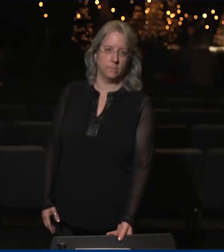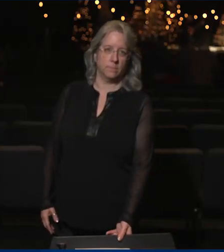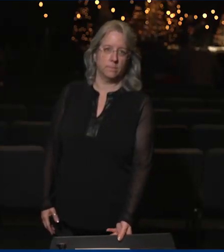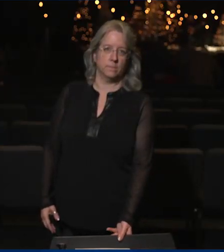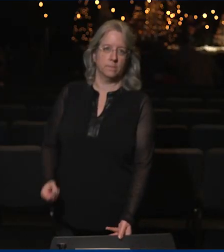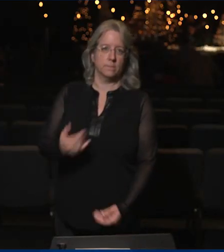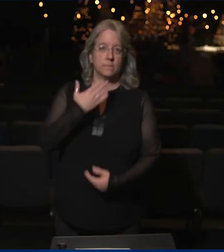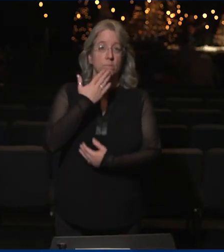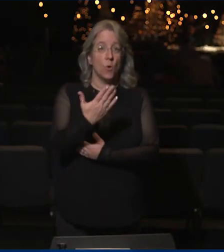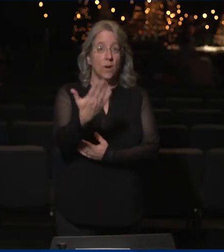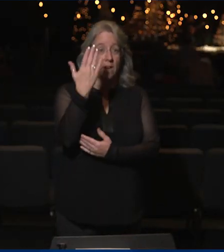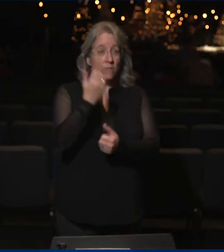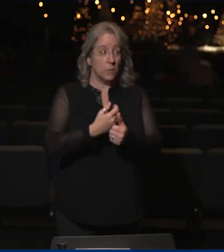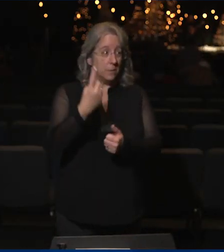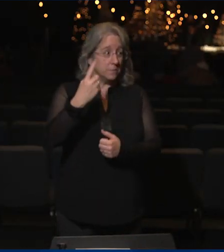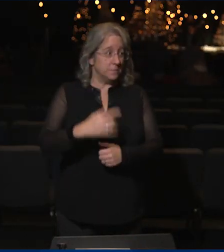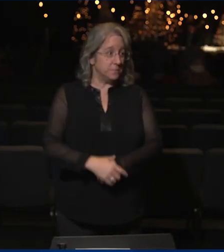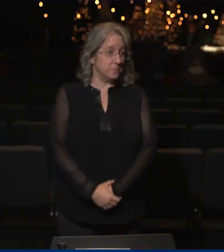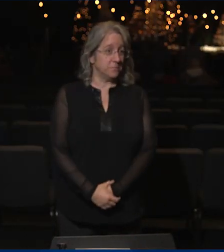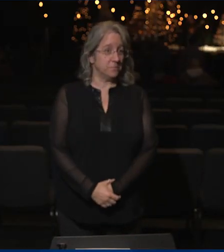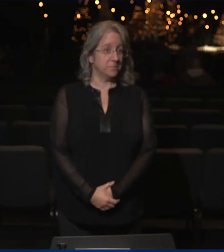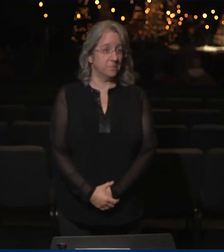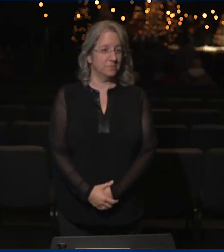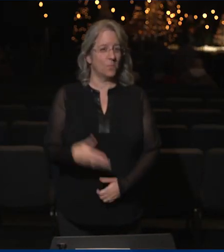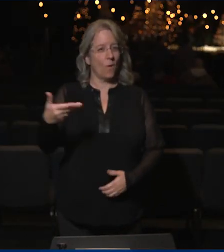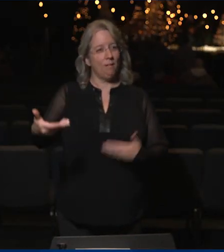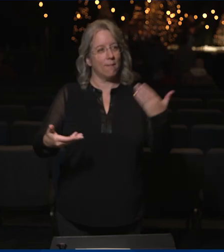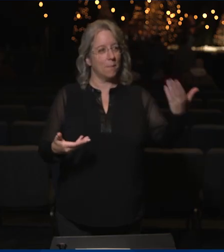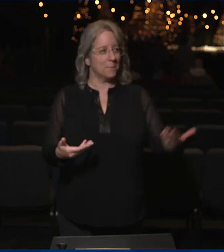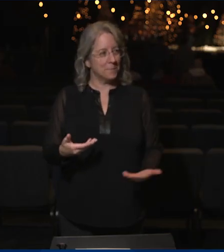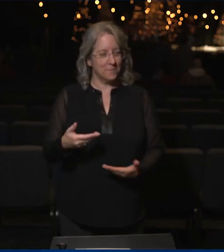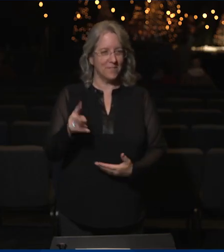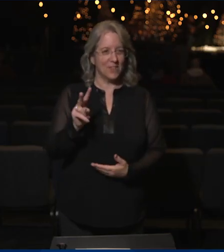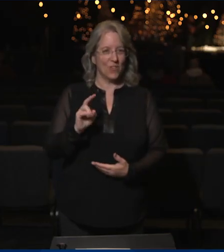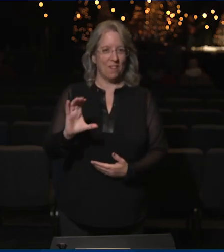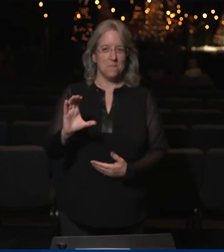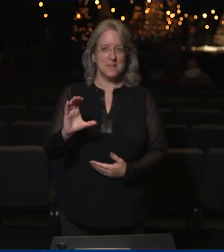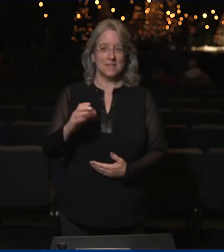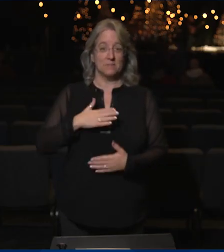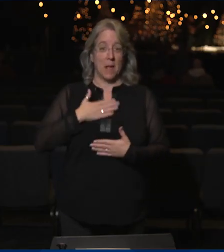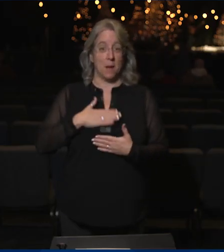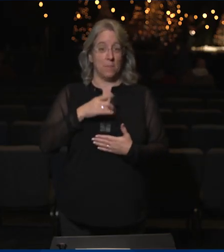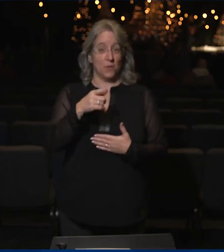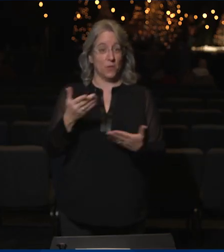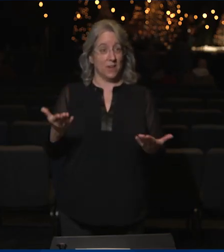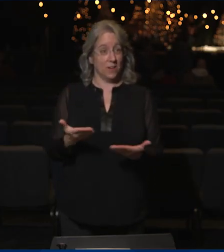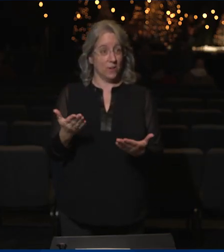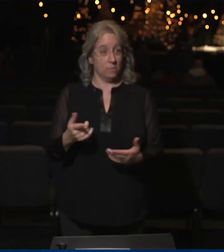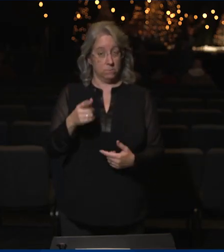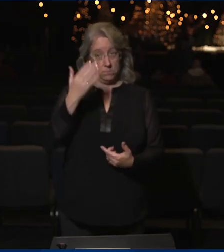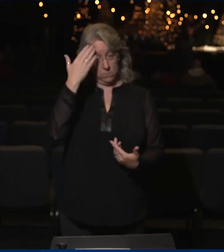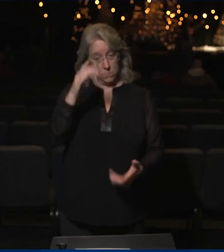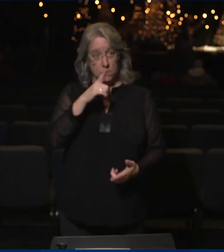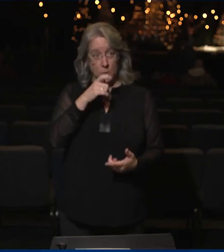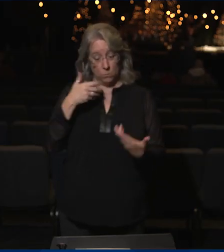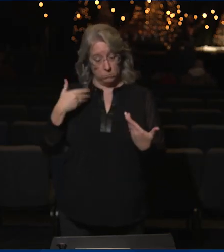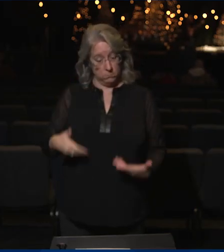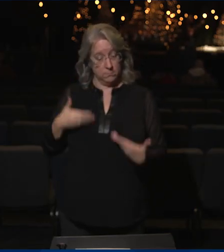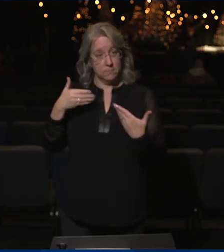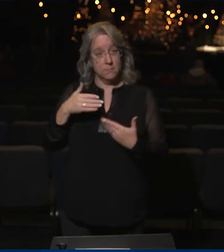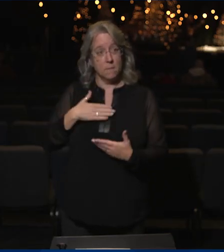Hey, good morning, everyone. Welcome to Vineyard Columbus. Grateful that you're here. If you don't know me, my name's Paul. I'm one of the pastors